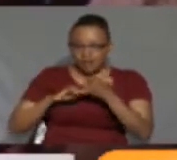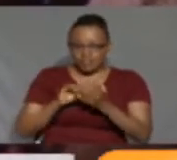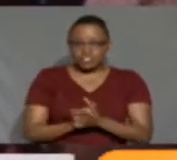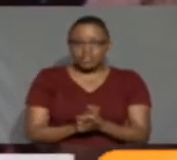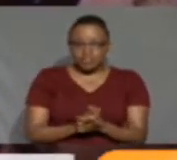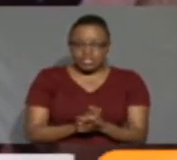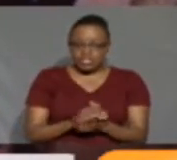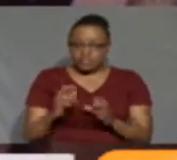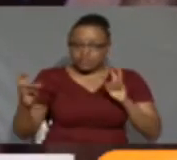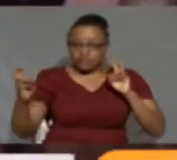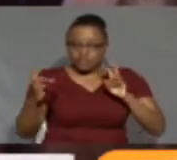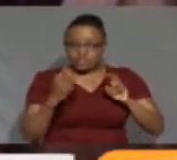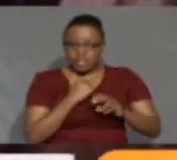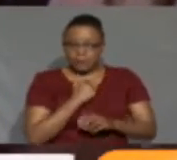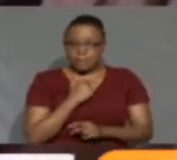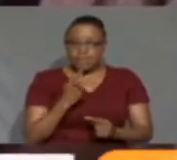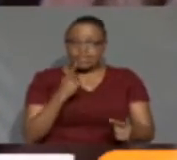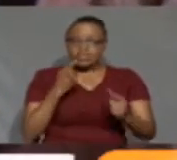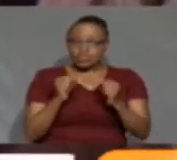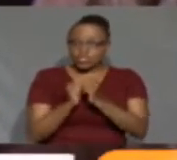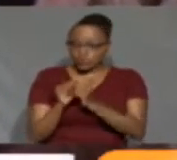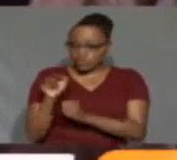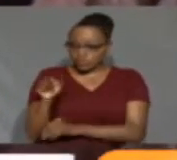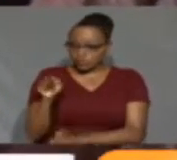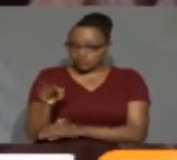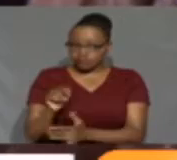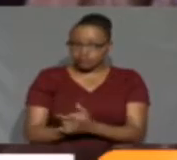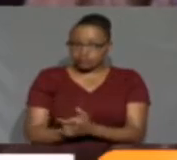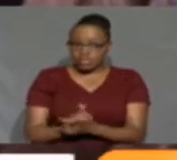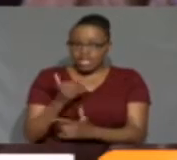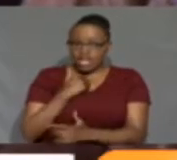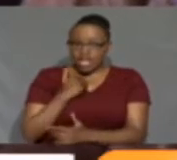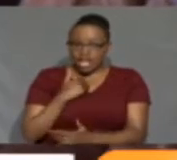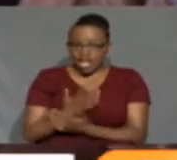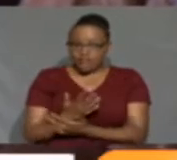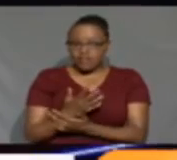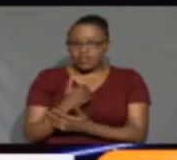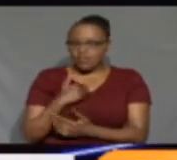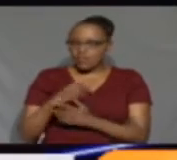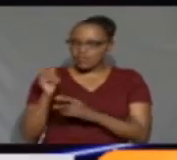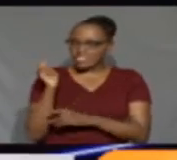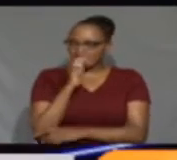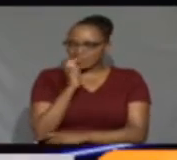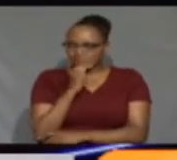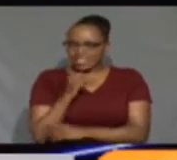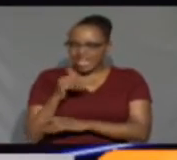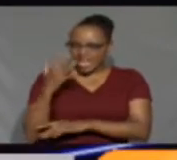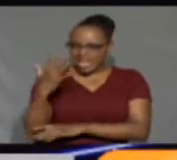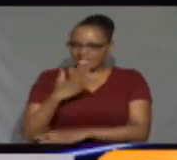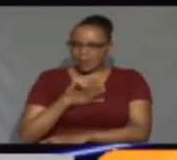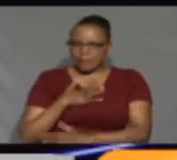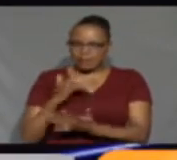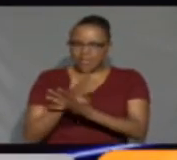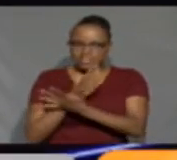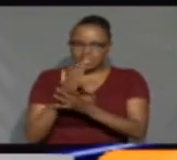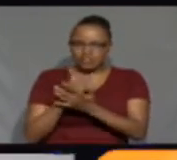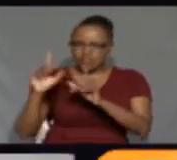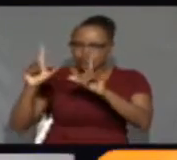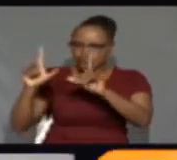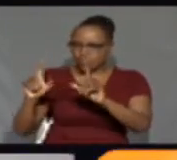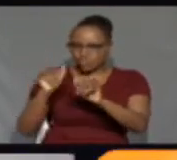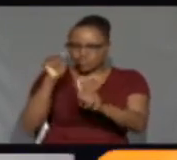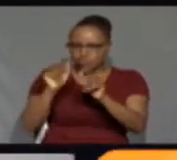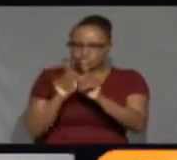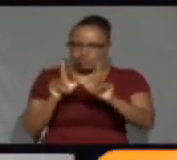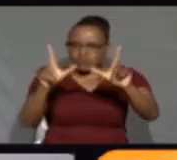me and I am talking to him. I have mirror on my hand. Moreover, sharing more intimate photos they